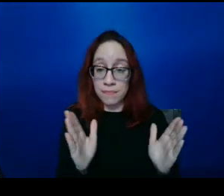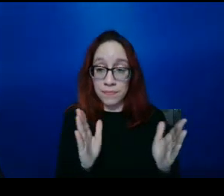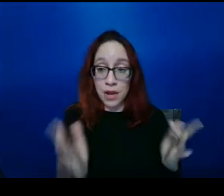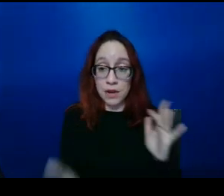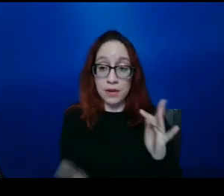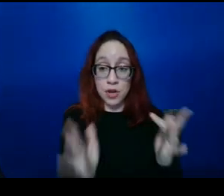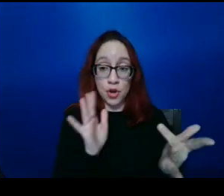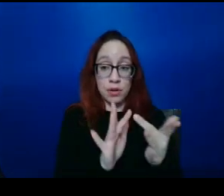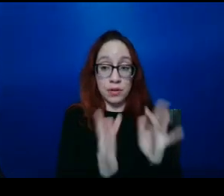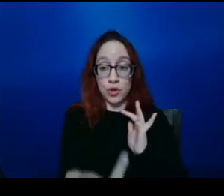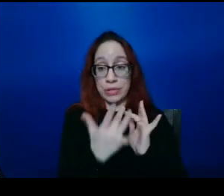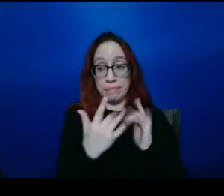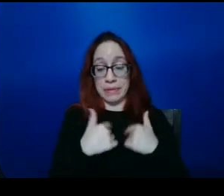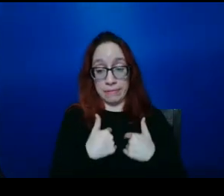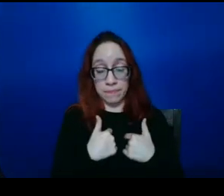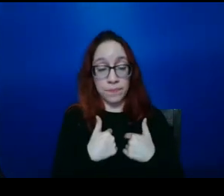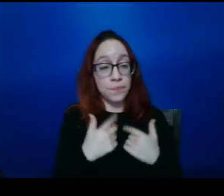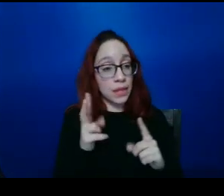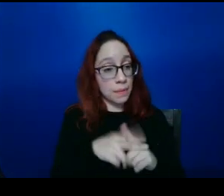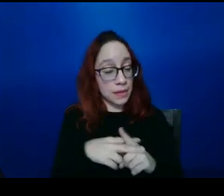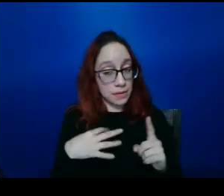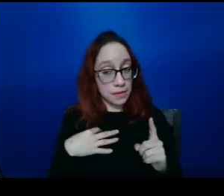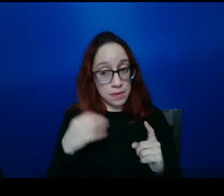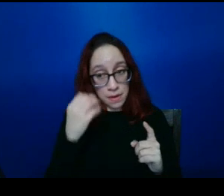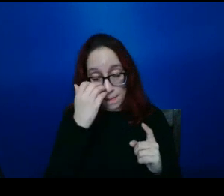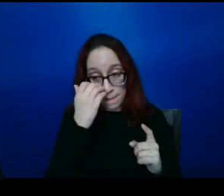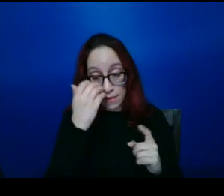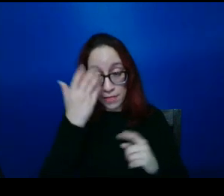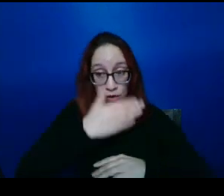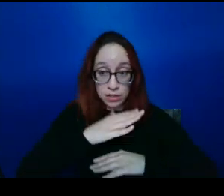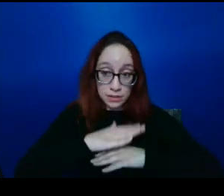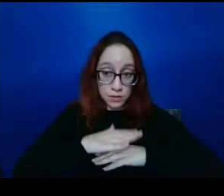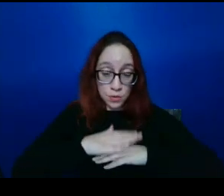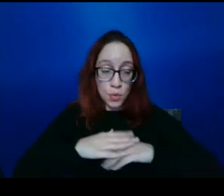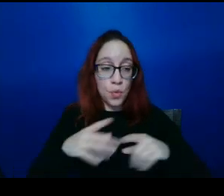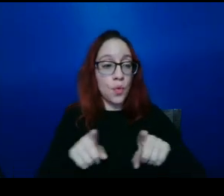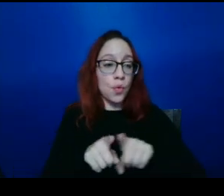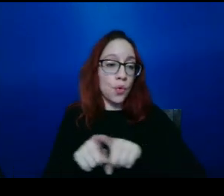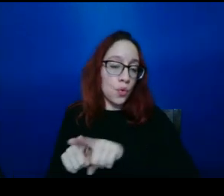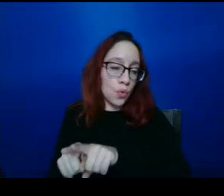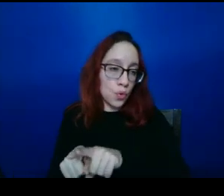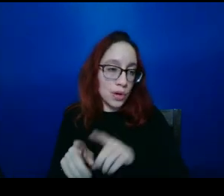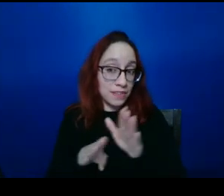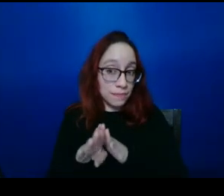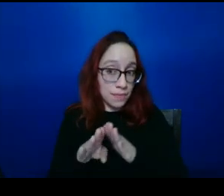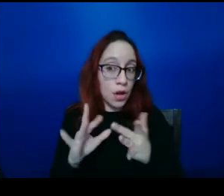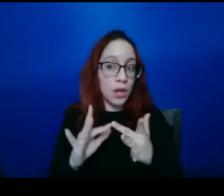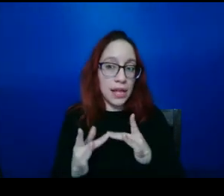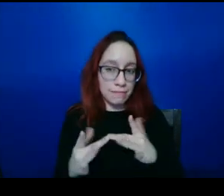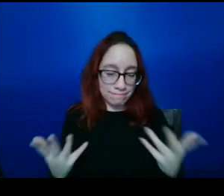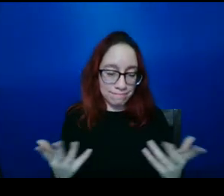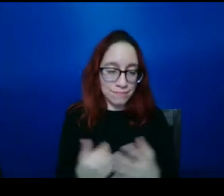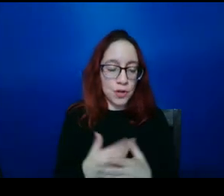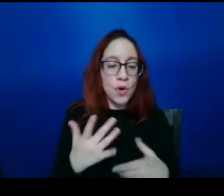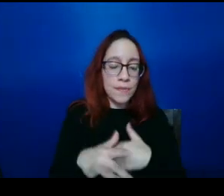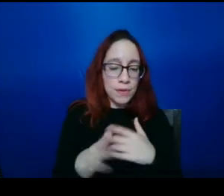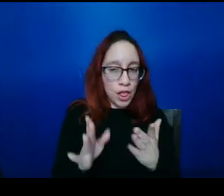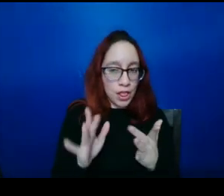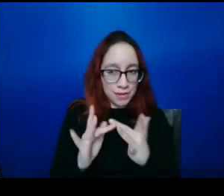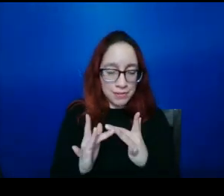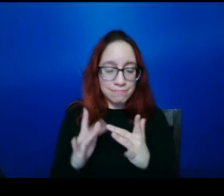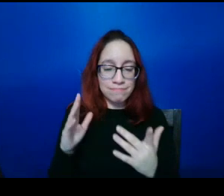me, and we have the applications available at the front desk, and also we have it available online. So the public can